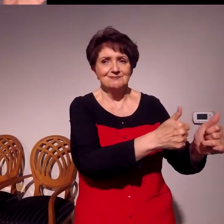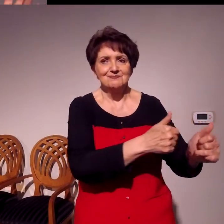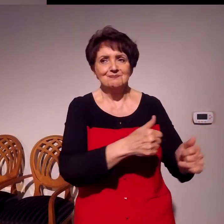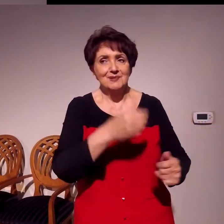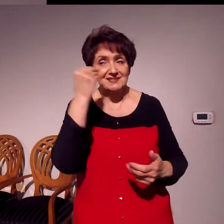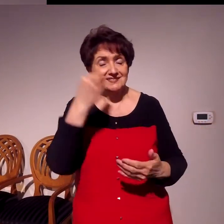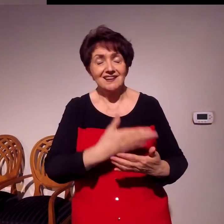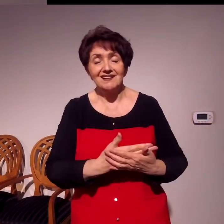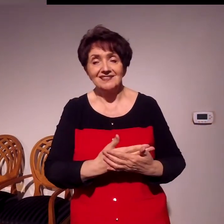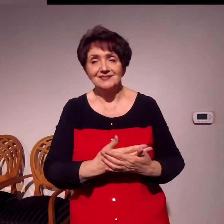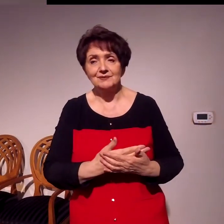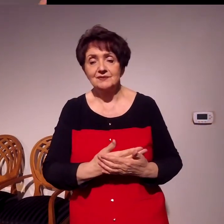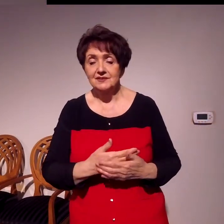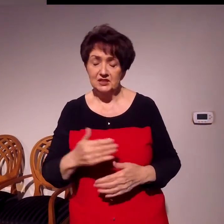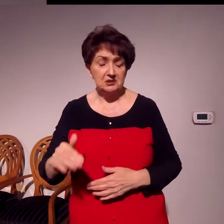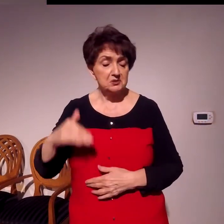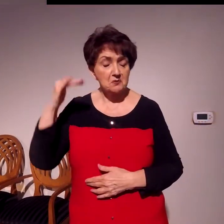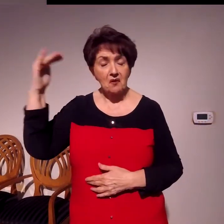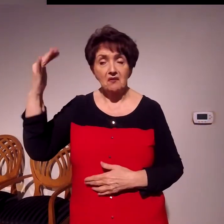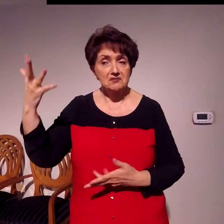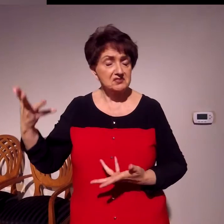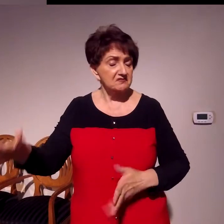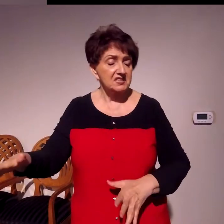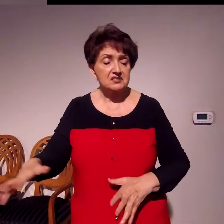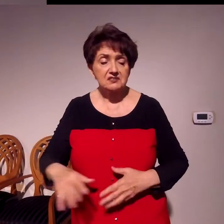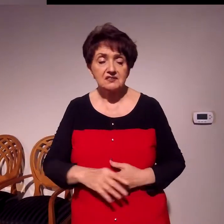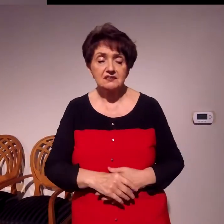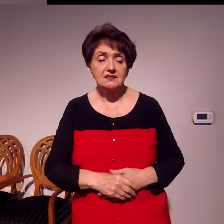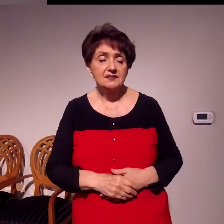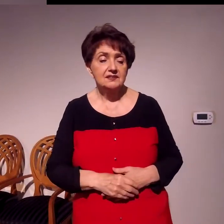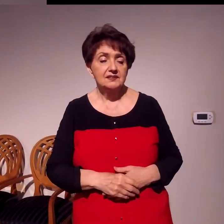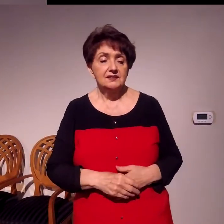gone. So I don't have that to keep me going.